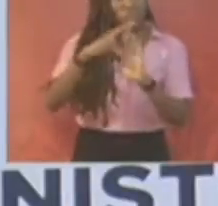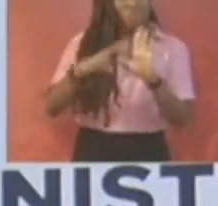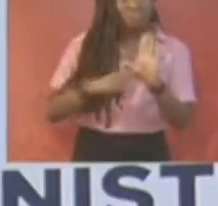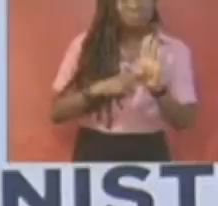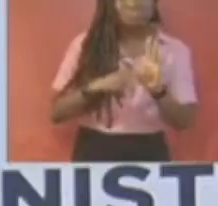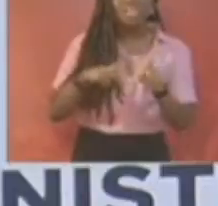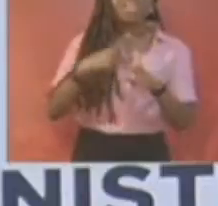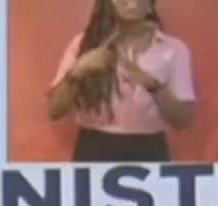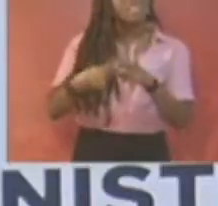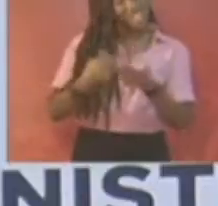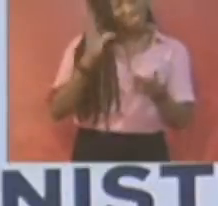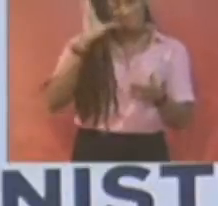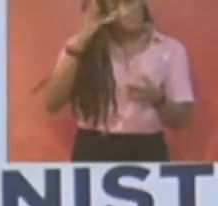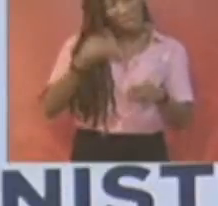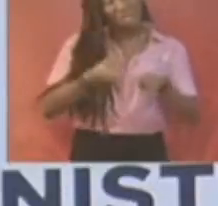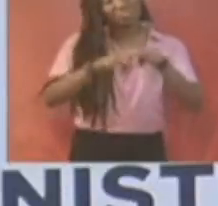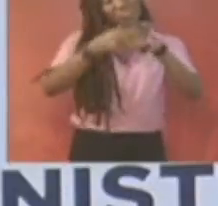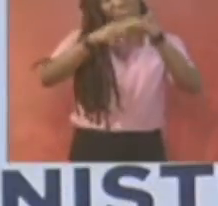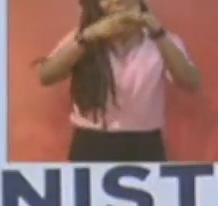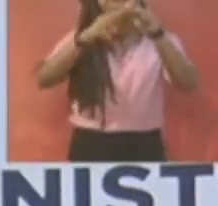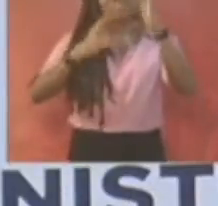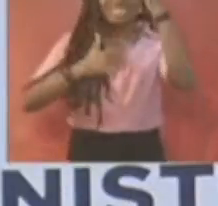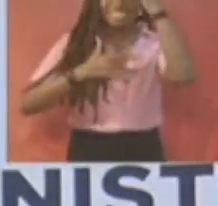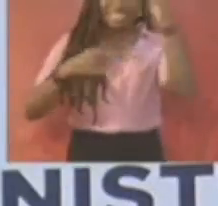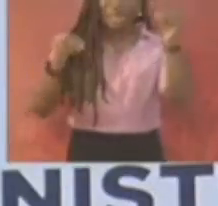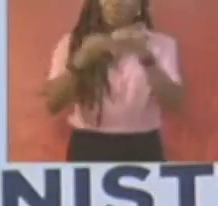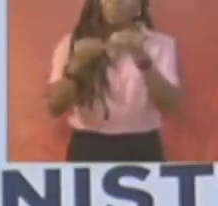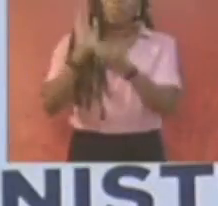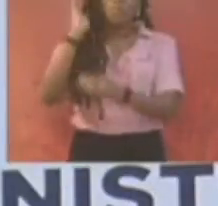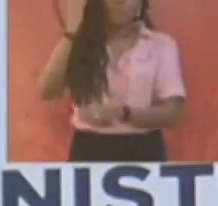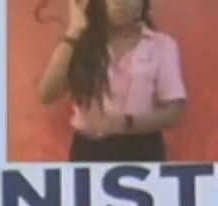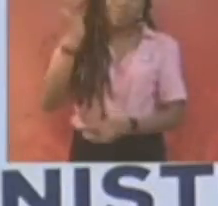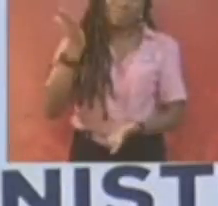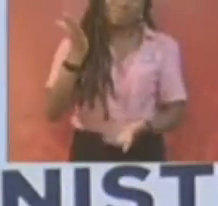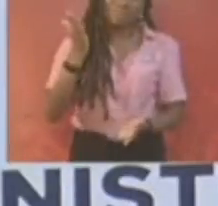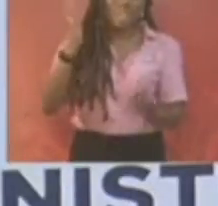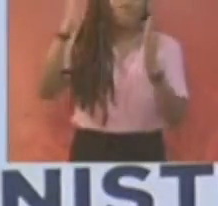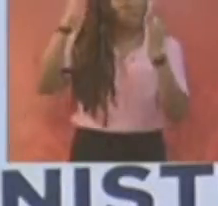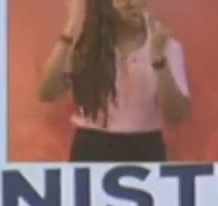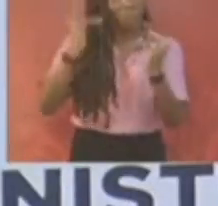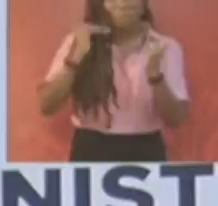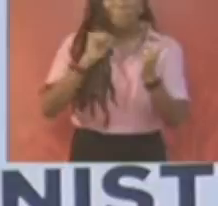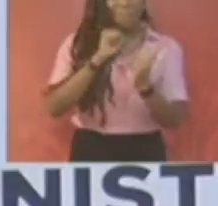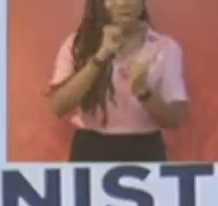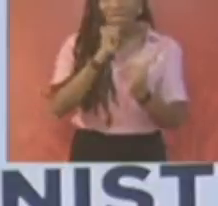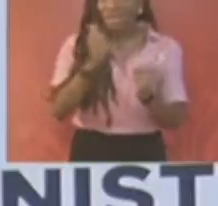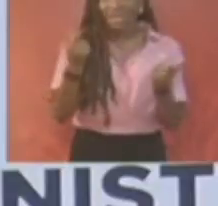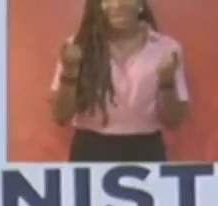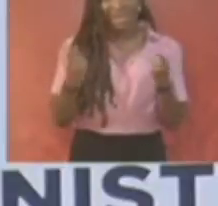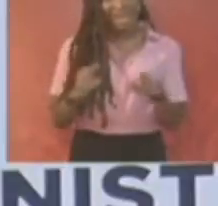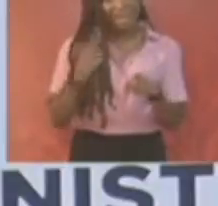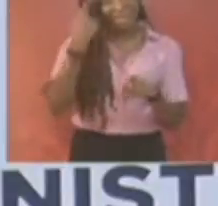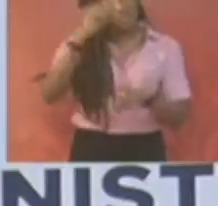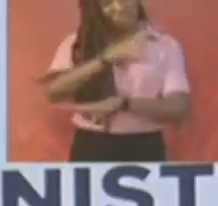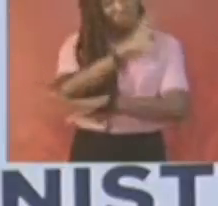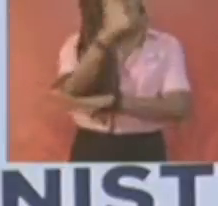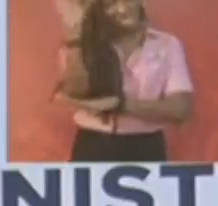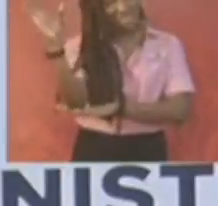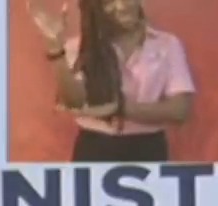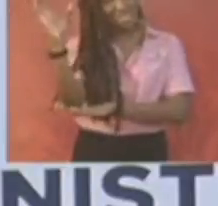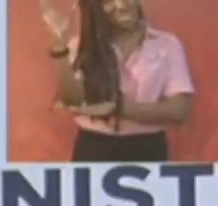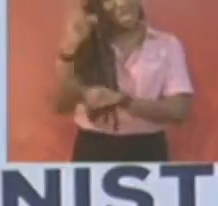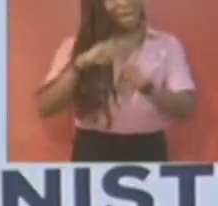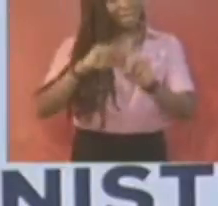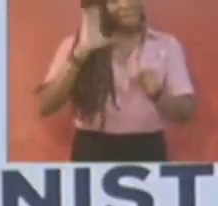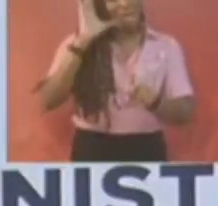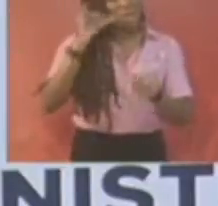of cases within the population can again begin to rise. And we are hoping that that's not what will be happening going towards the Christmas season, but we are going to